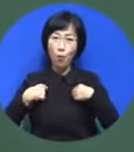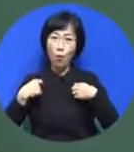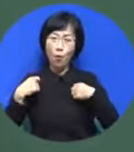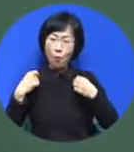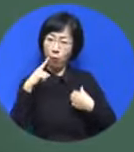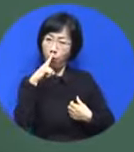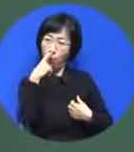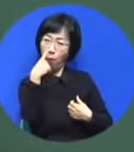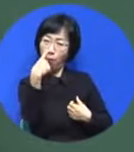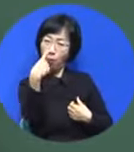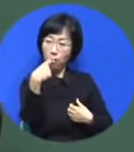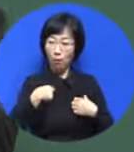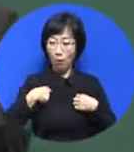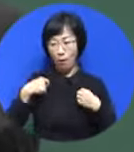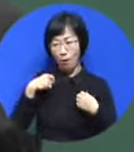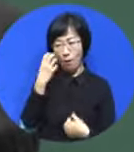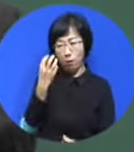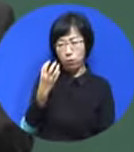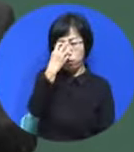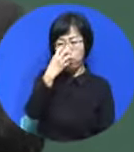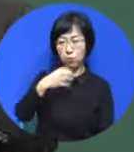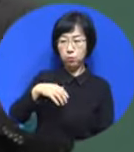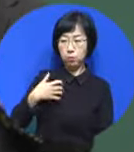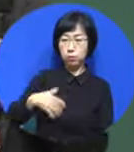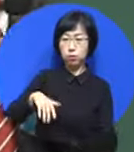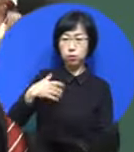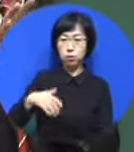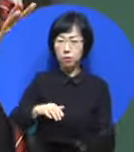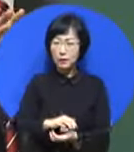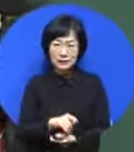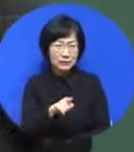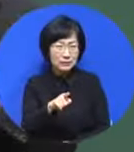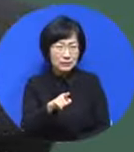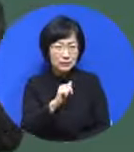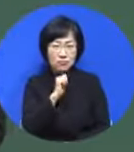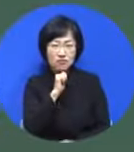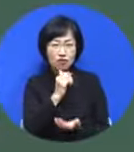There are so many homeless people, but what was interesting this time was that they dress very well.